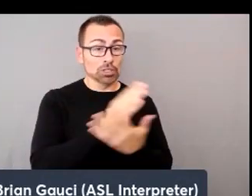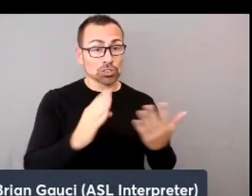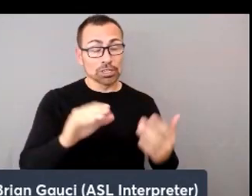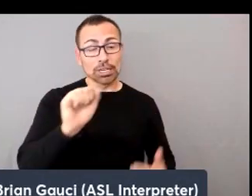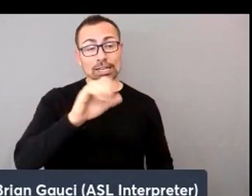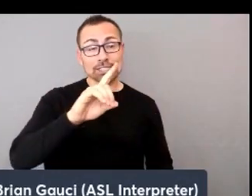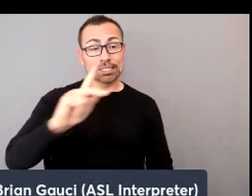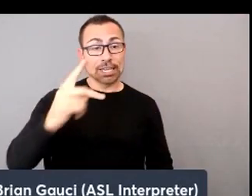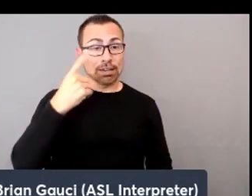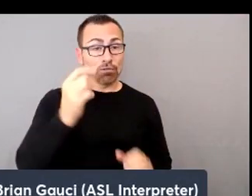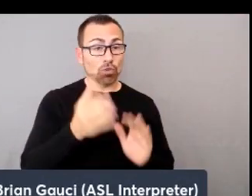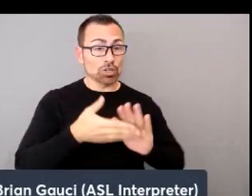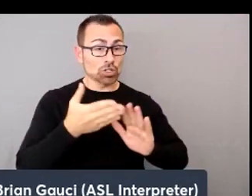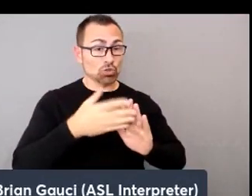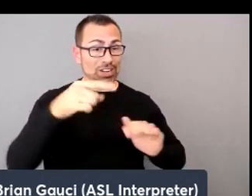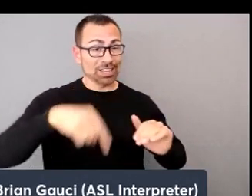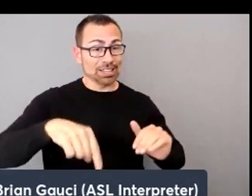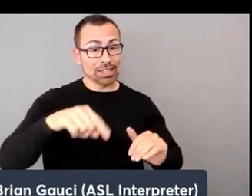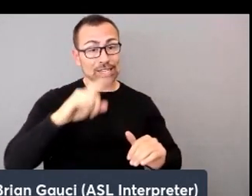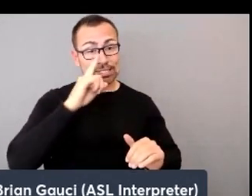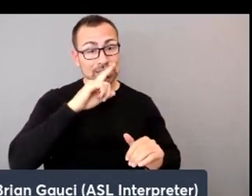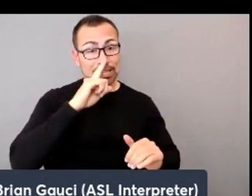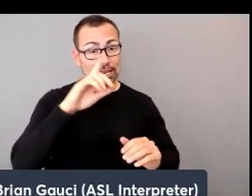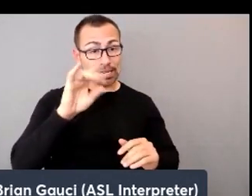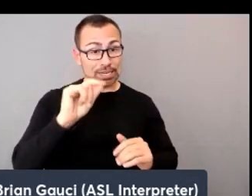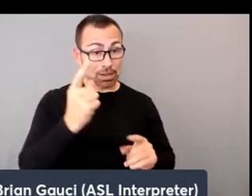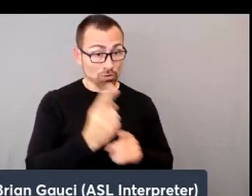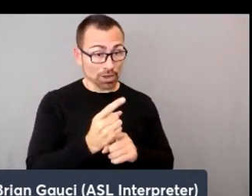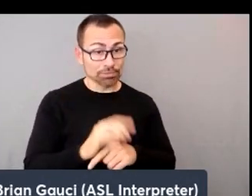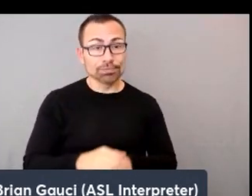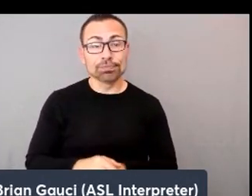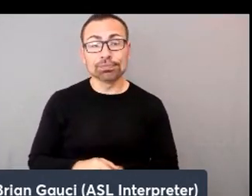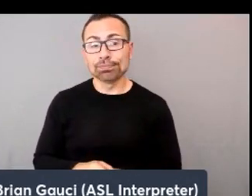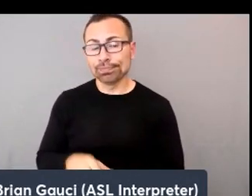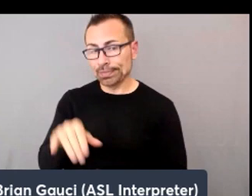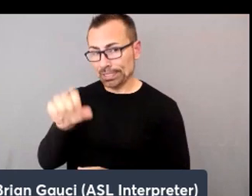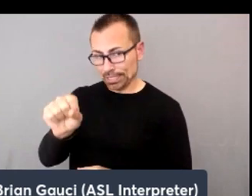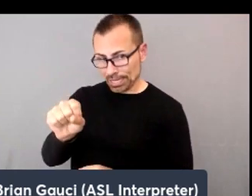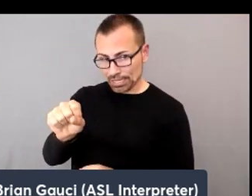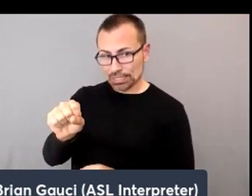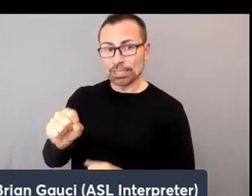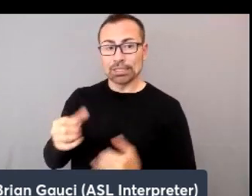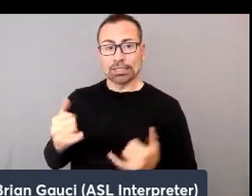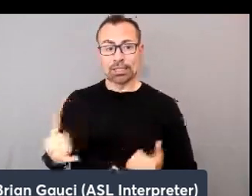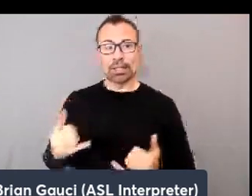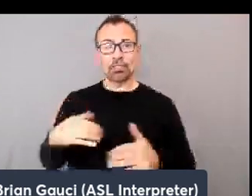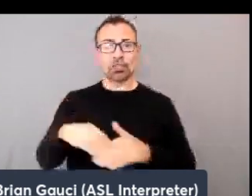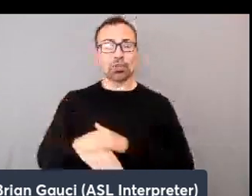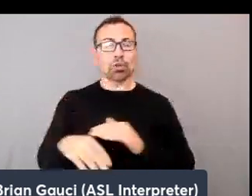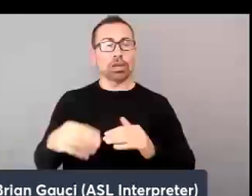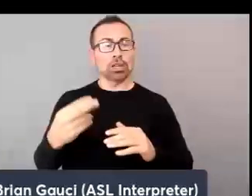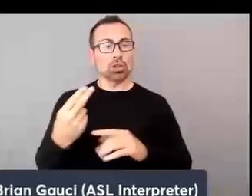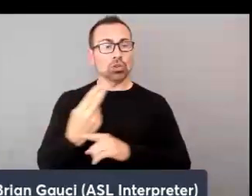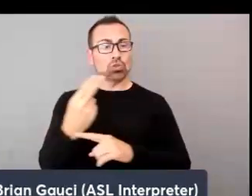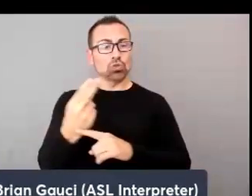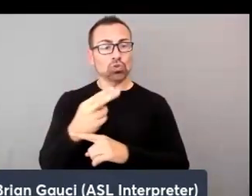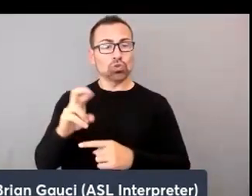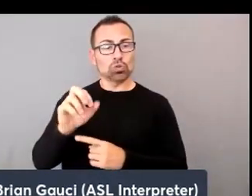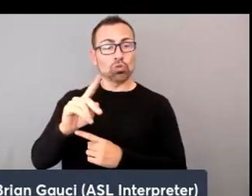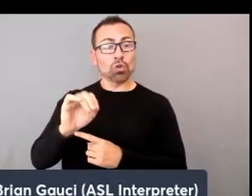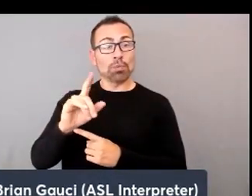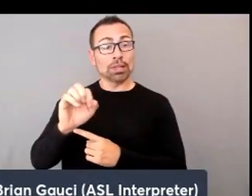right? Yes. Okay. So now you can come in and utilize Replicator, and actually all of